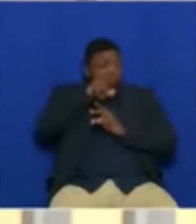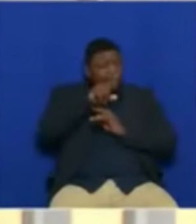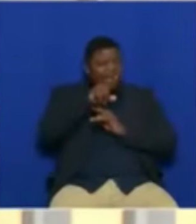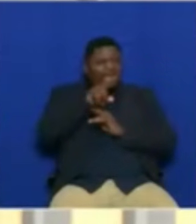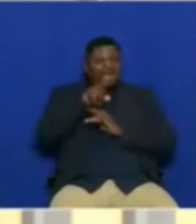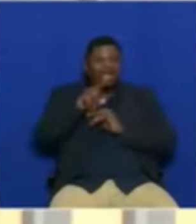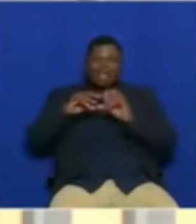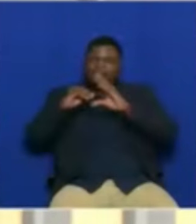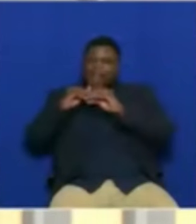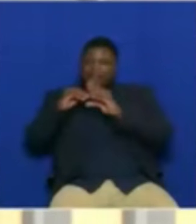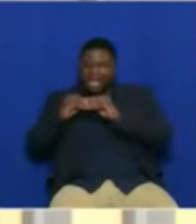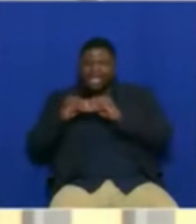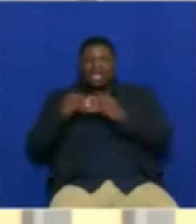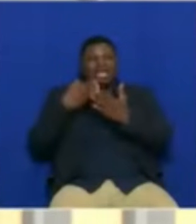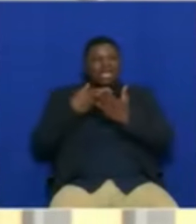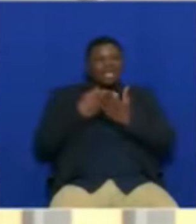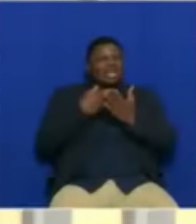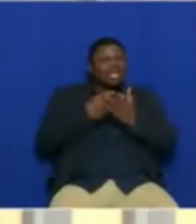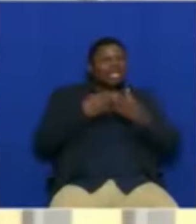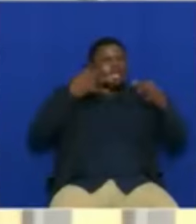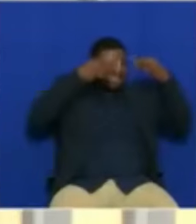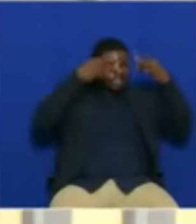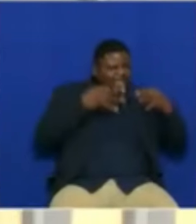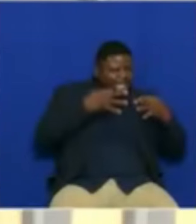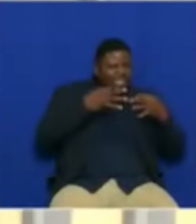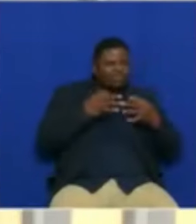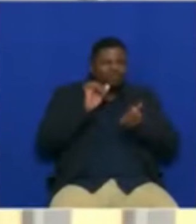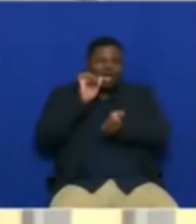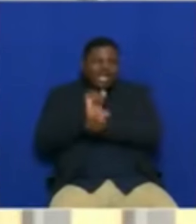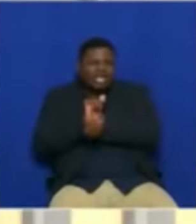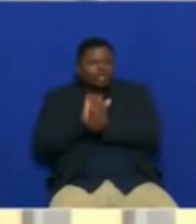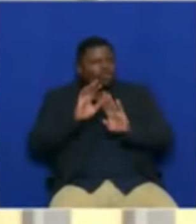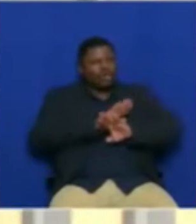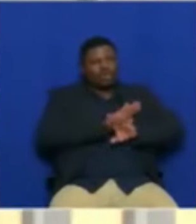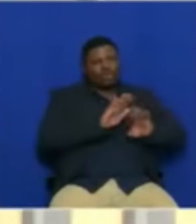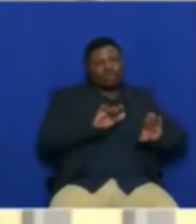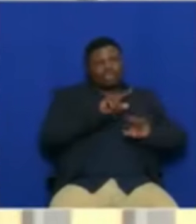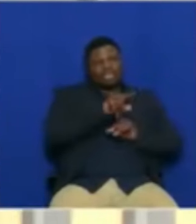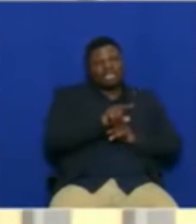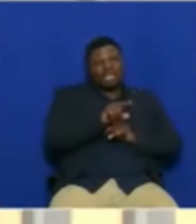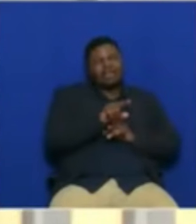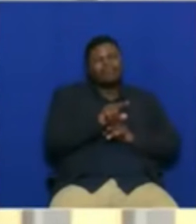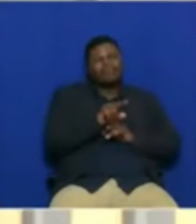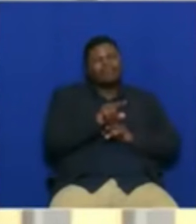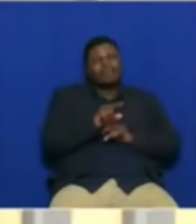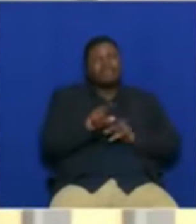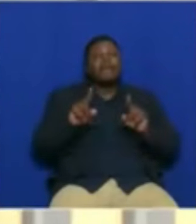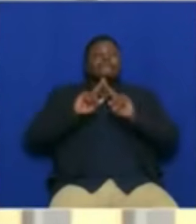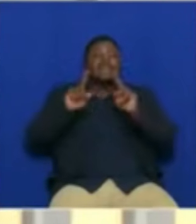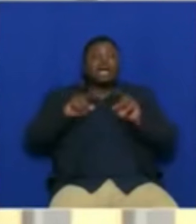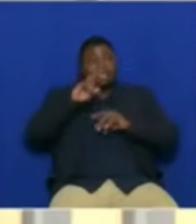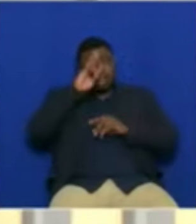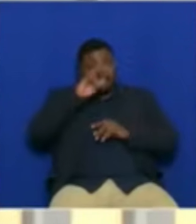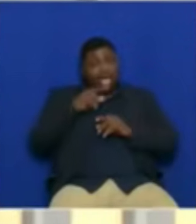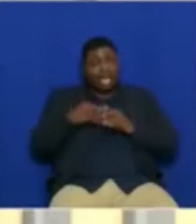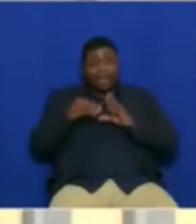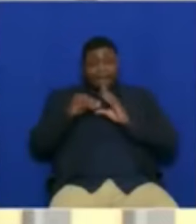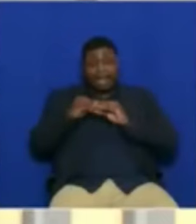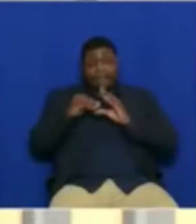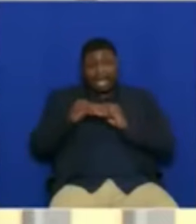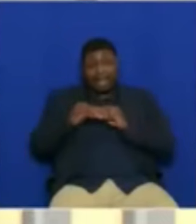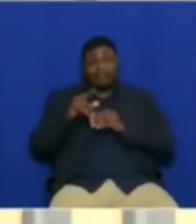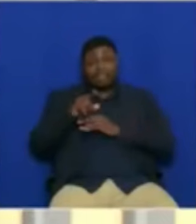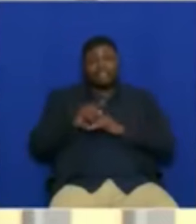not. And then 3, I'll just read the one. It says that a member, even though authorized by law,